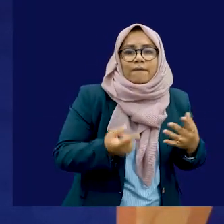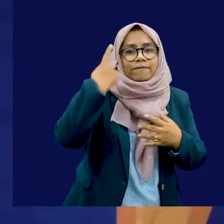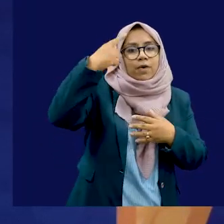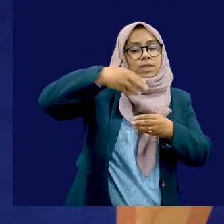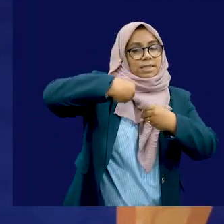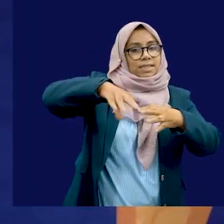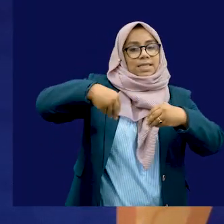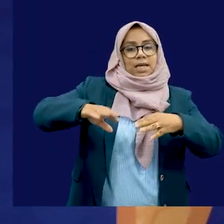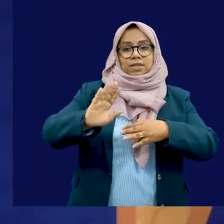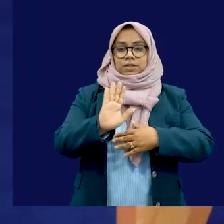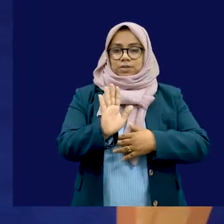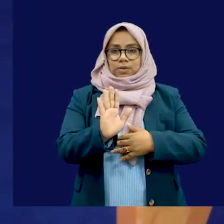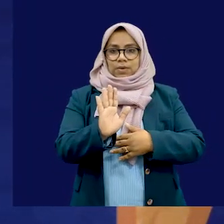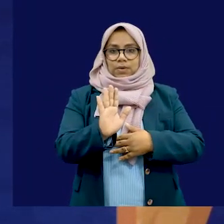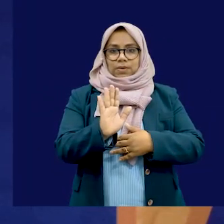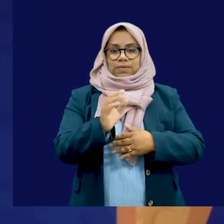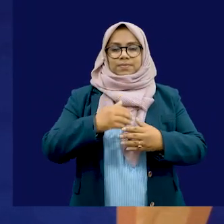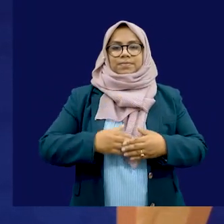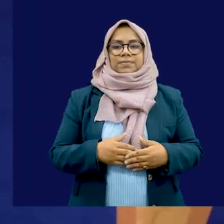sale.